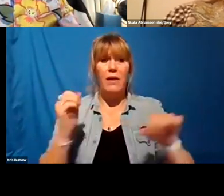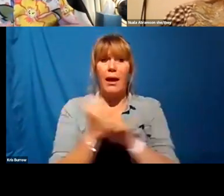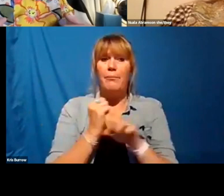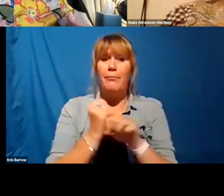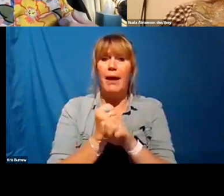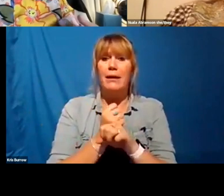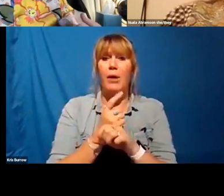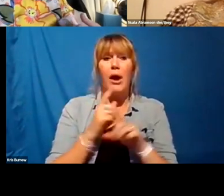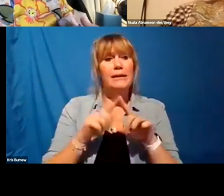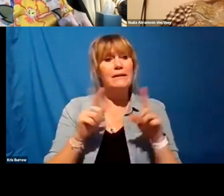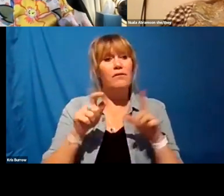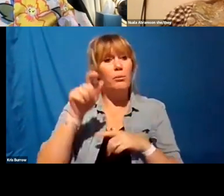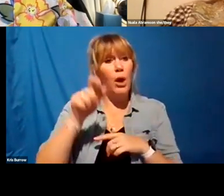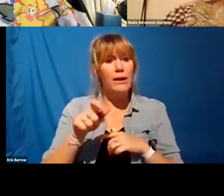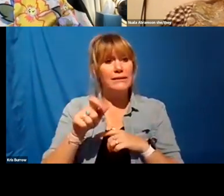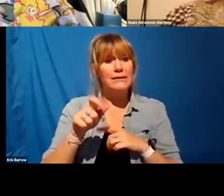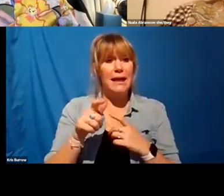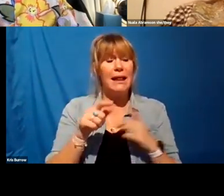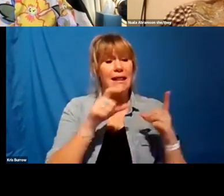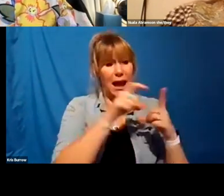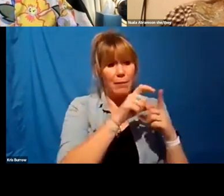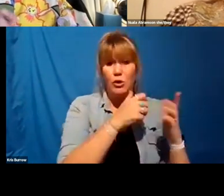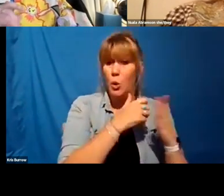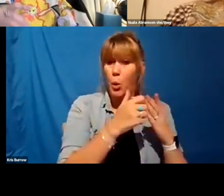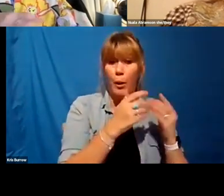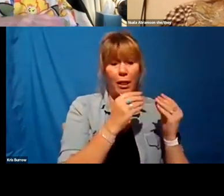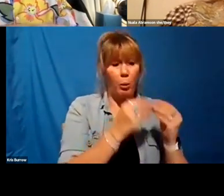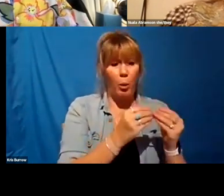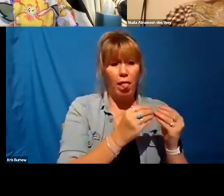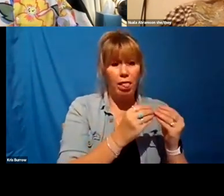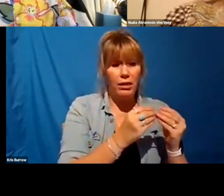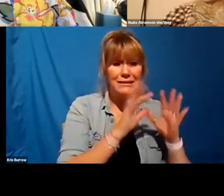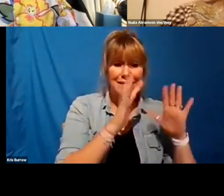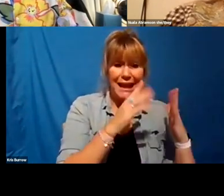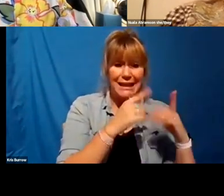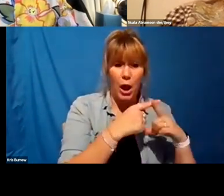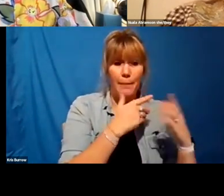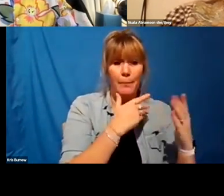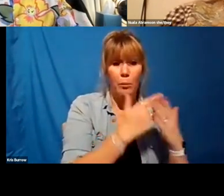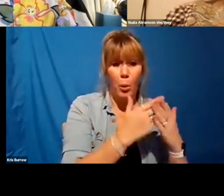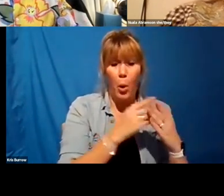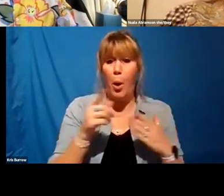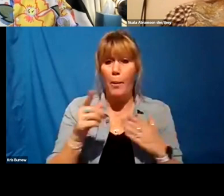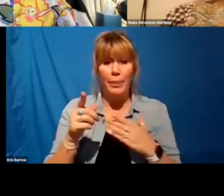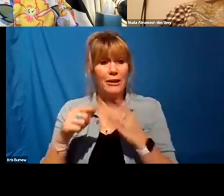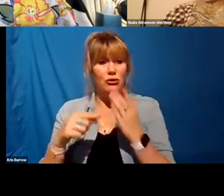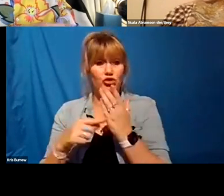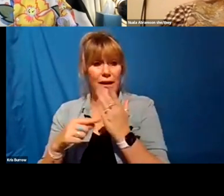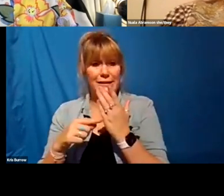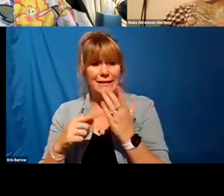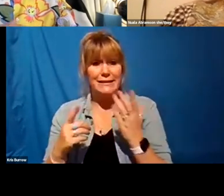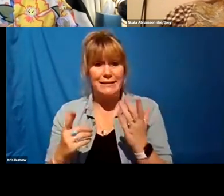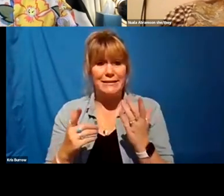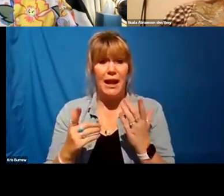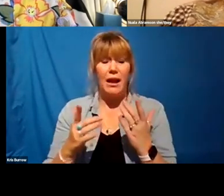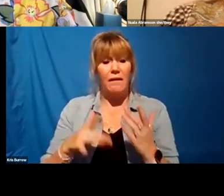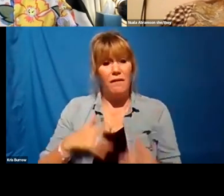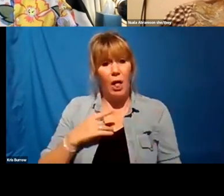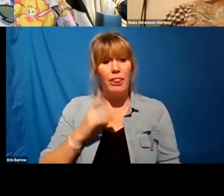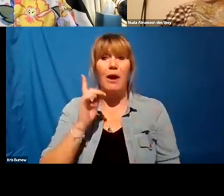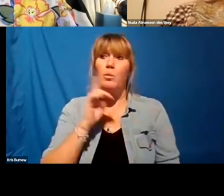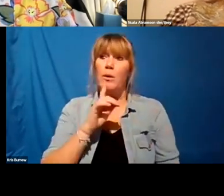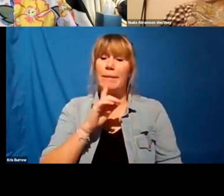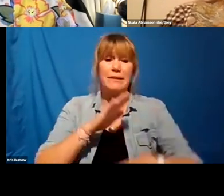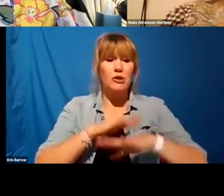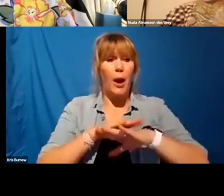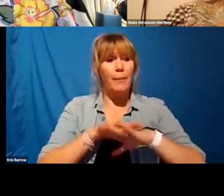times what Tracy Emin's are worth. And it's quite extraordinary, that idea that women's time is not important, you know, actually still permeates throughout